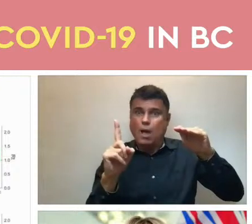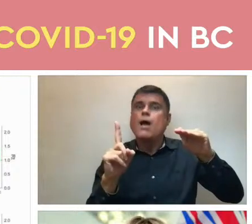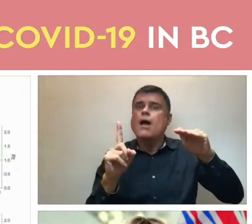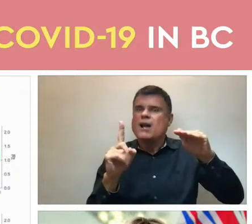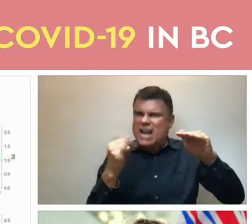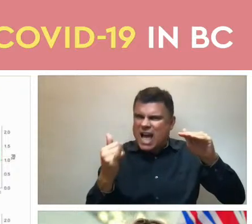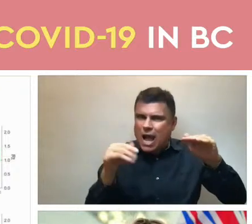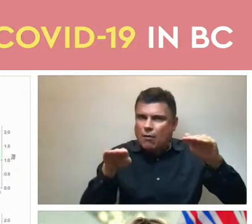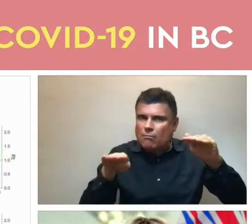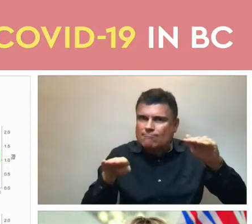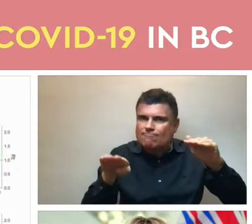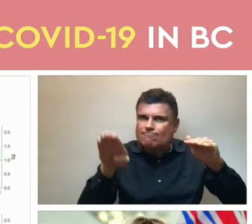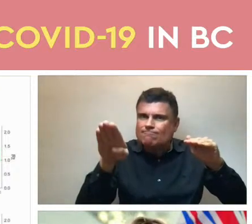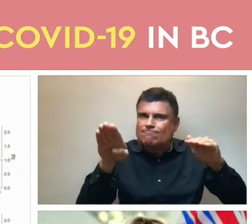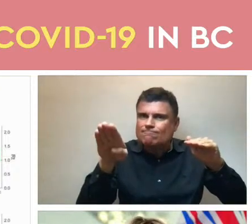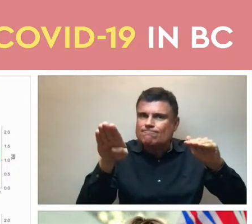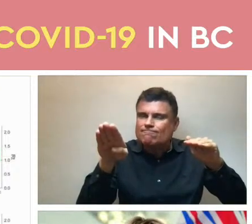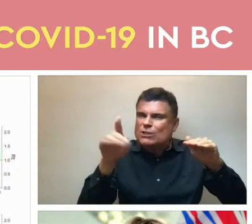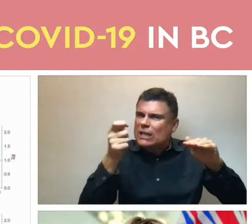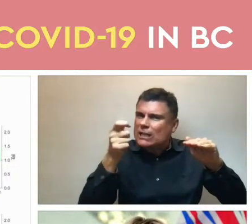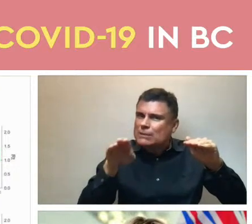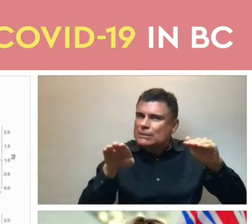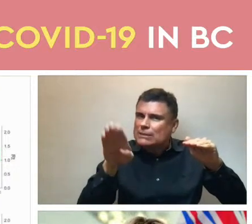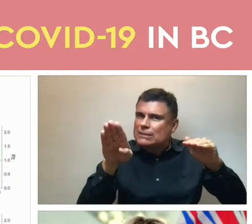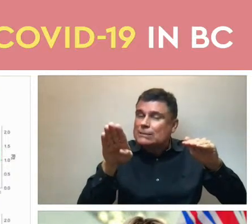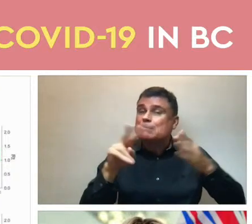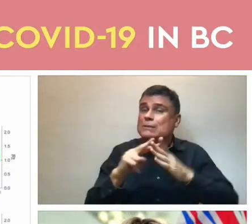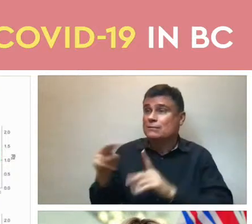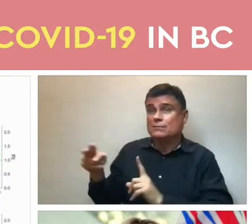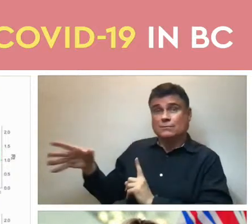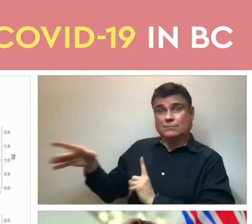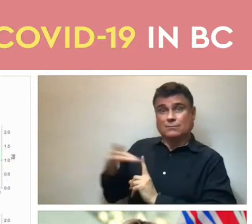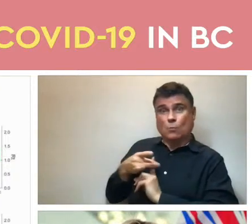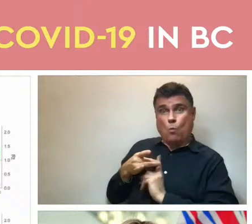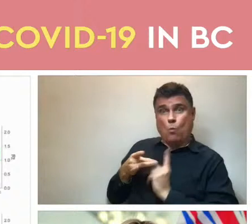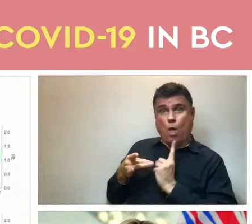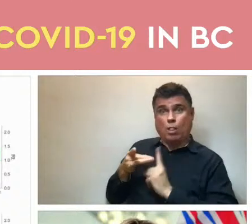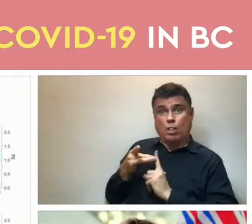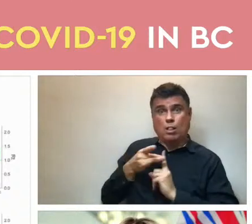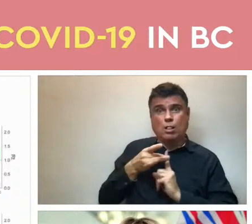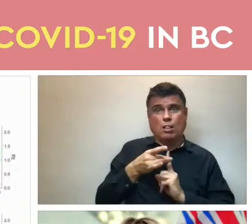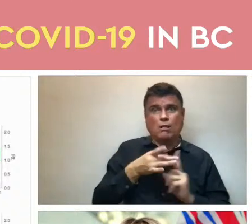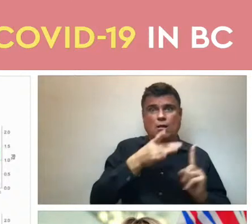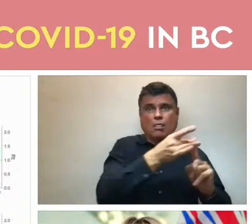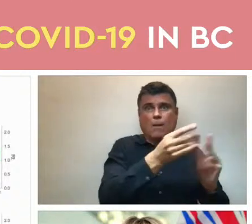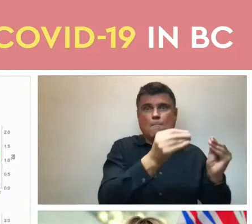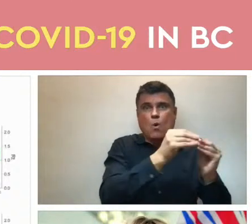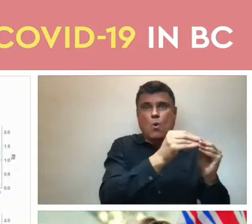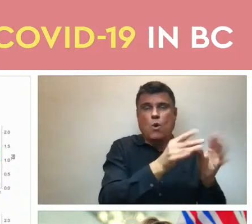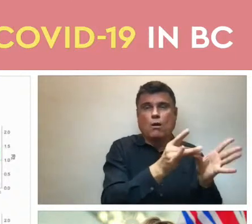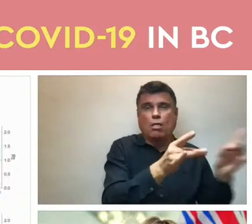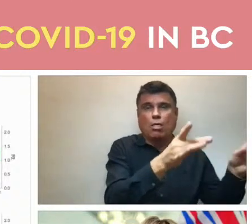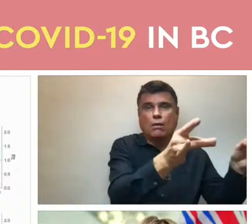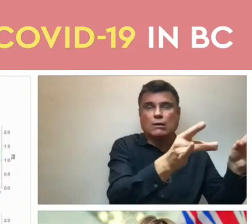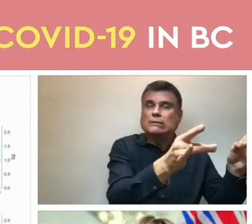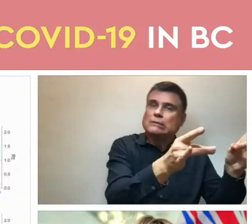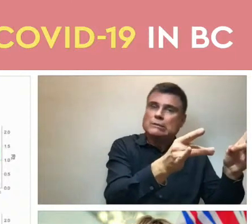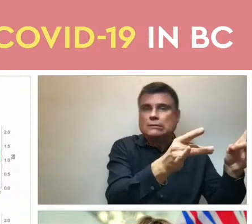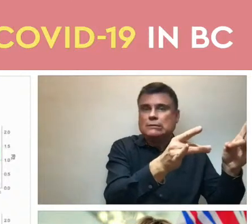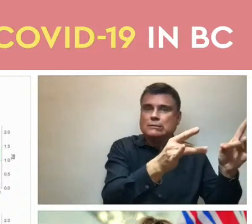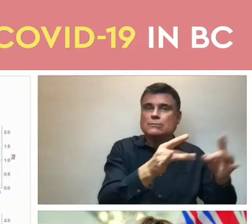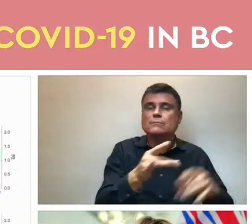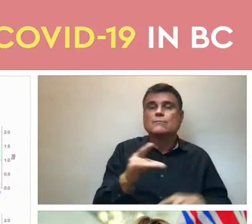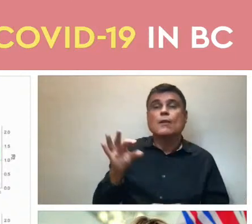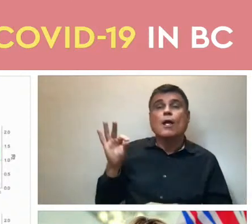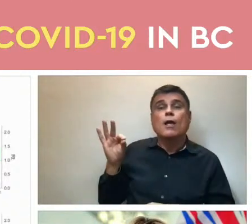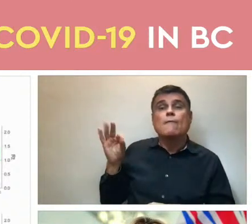contacts, infectious contacts where this virus can be transmitted. Fraser Health is still below 1, but we've seen an increase in